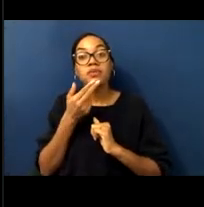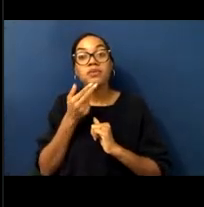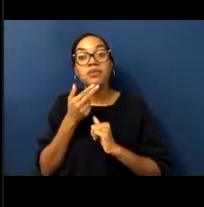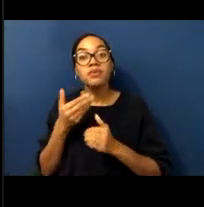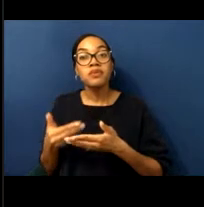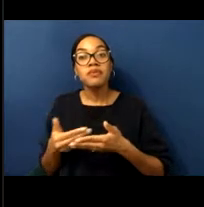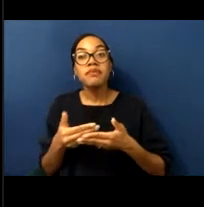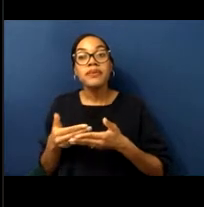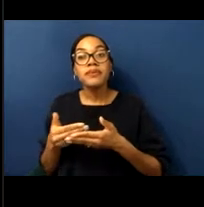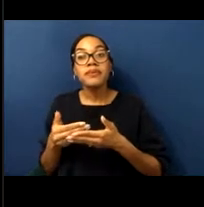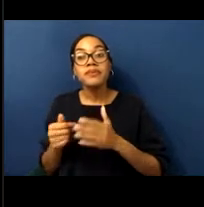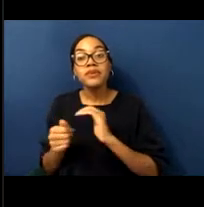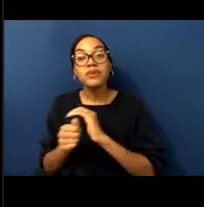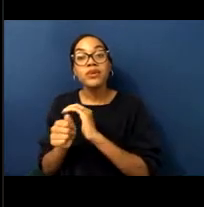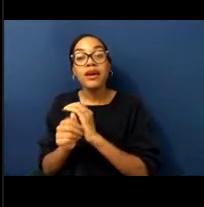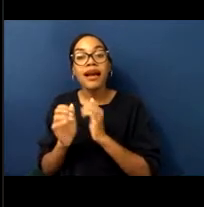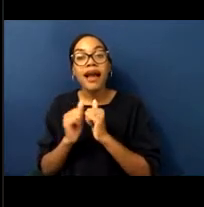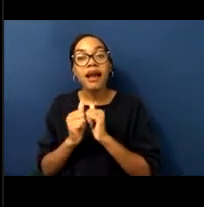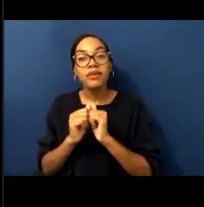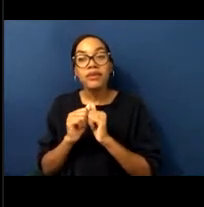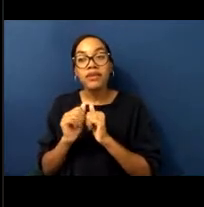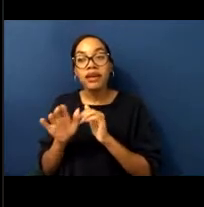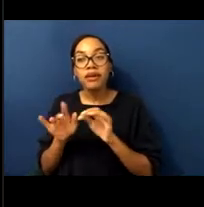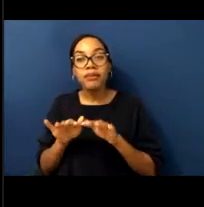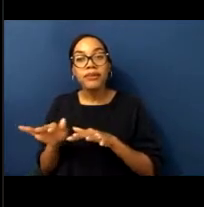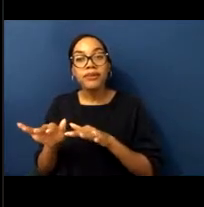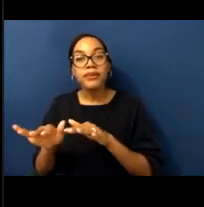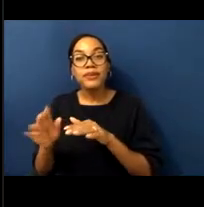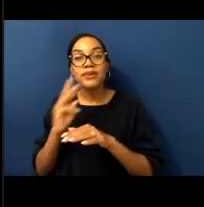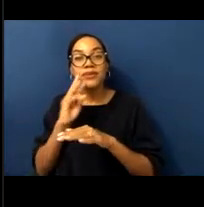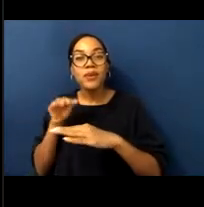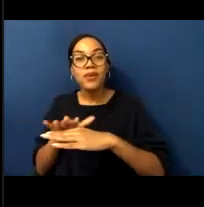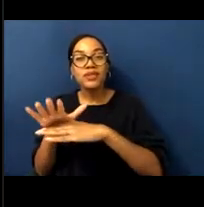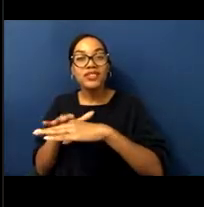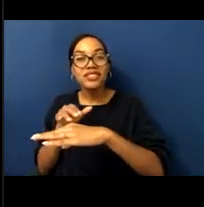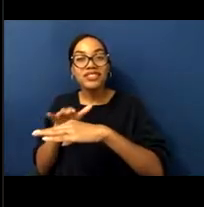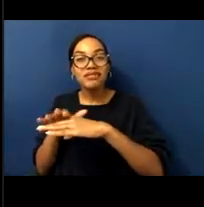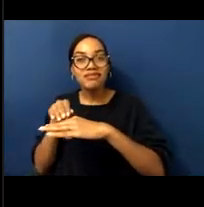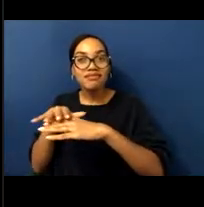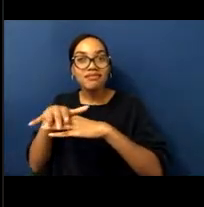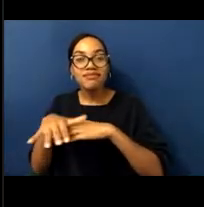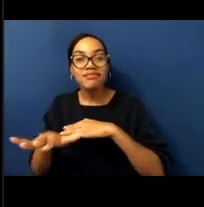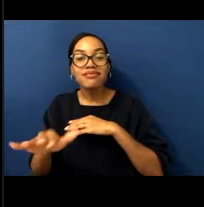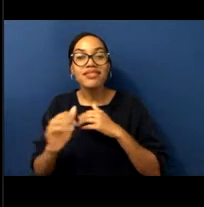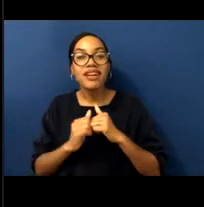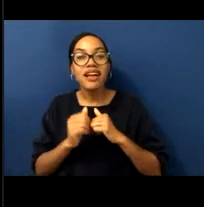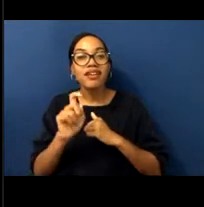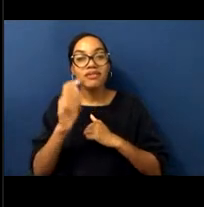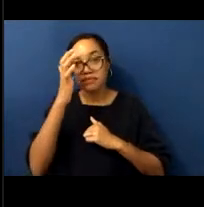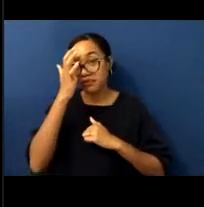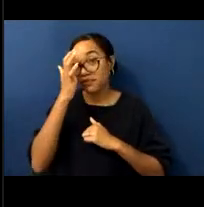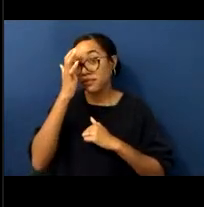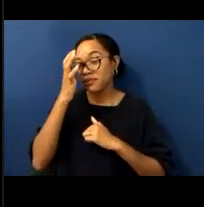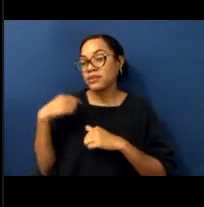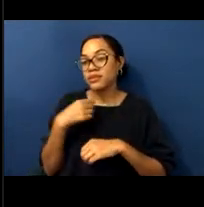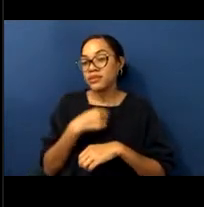sea? Yeah, that's another great question. So we think there's multiple cues they use.